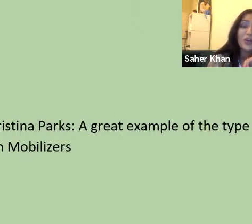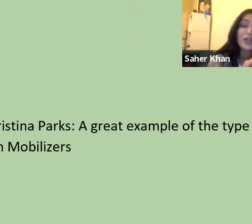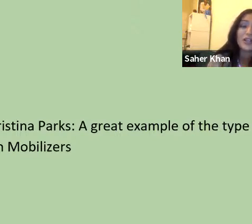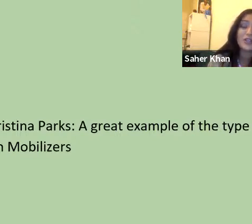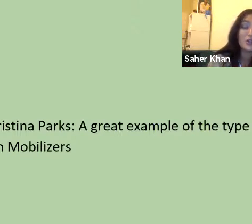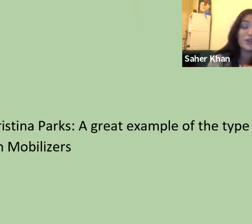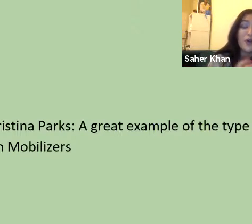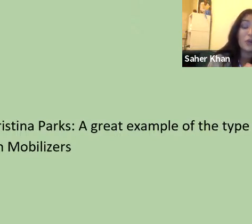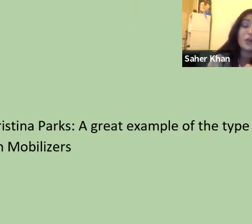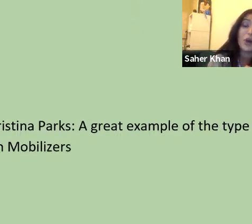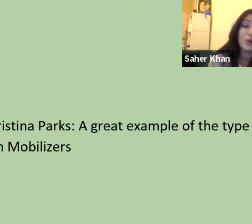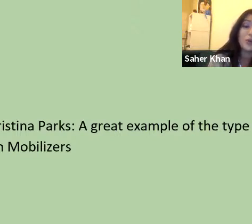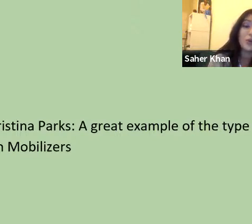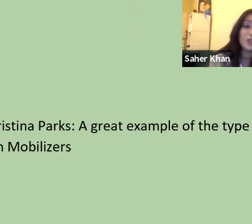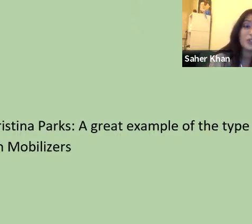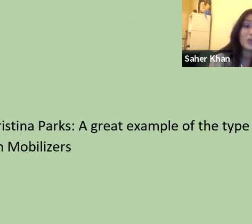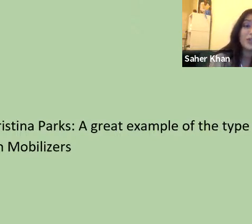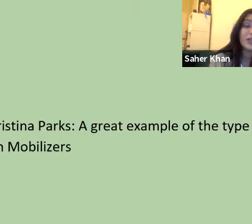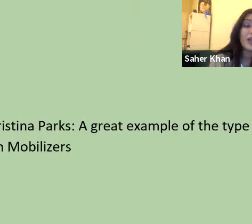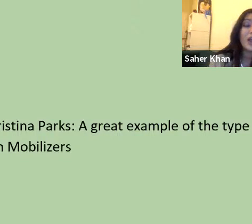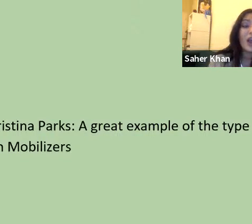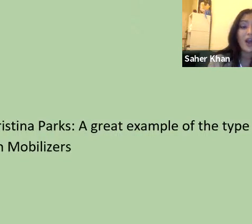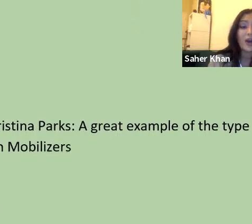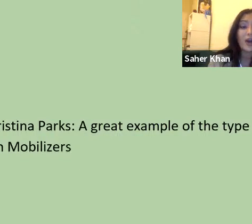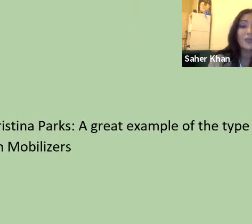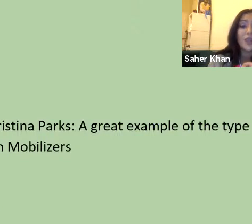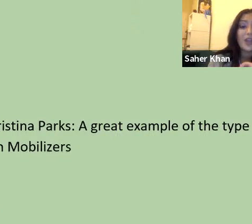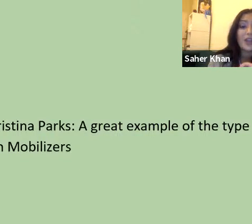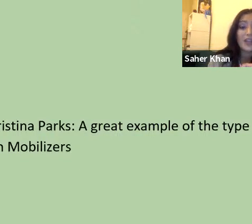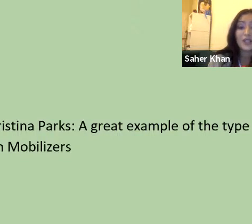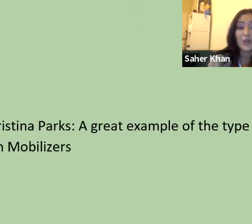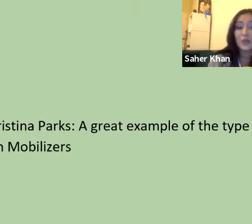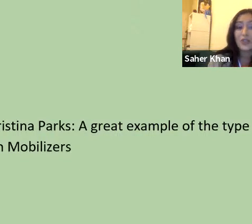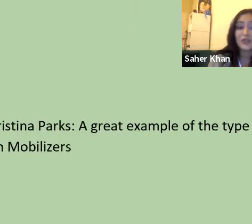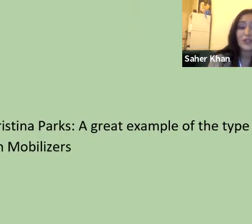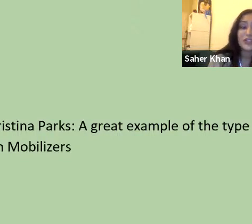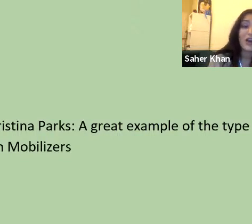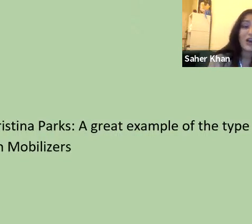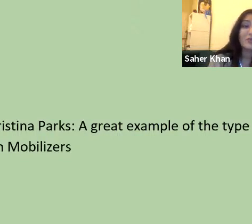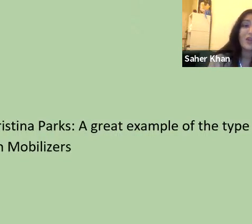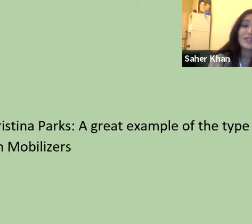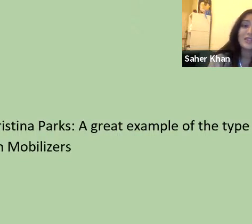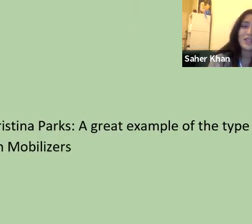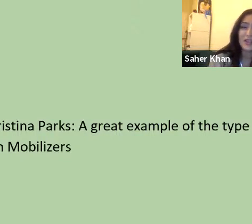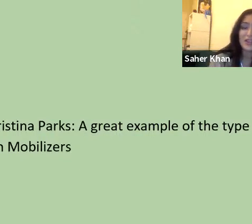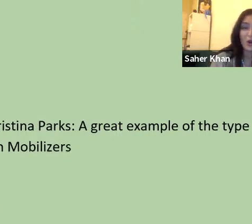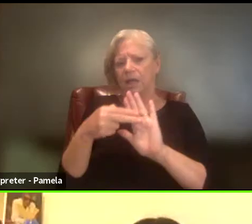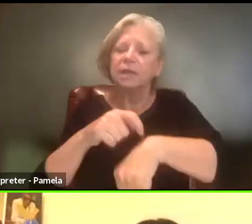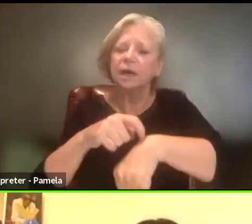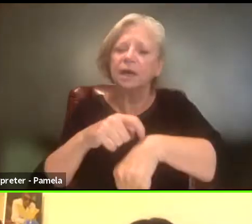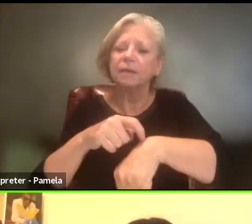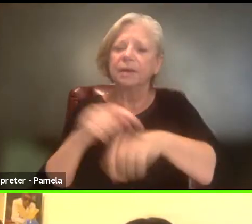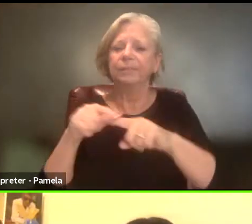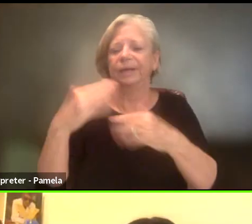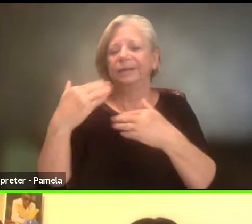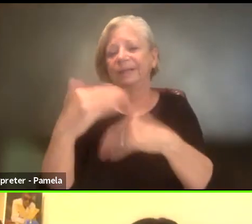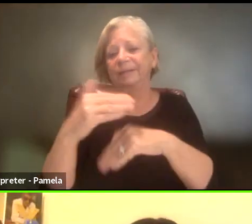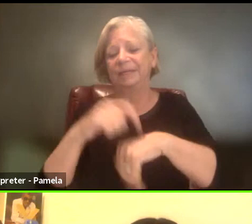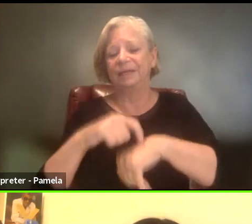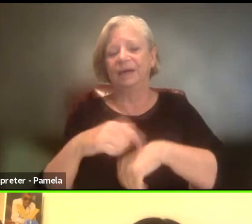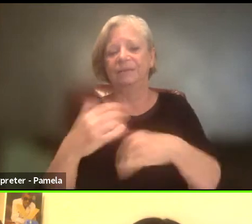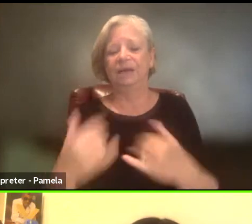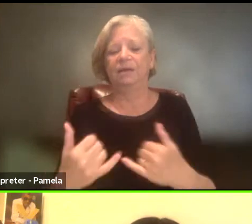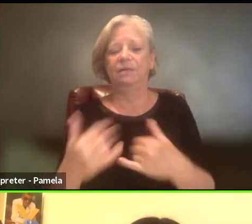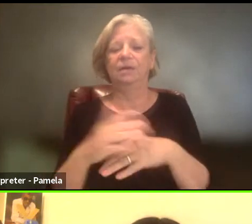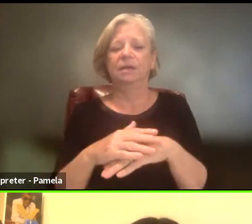your support. You can follow along with what we're doing. Thank you so much for your time. That's, I think, all we have today.